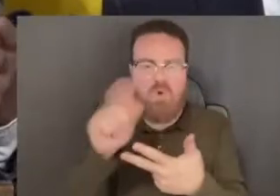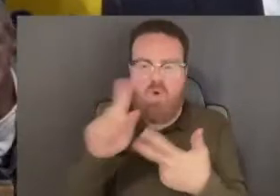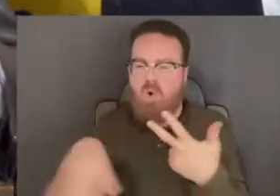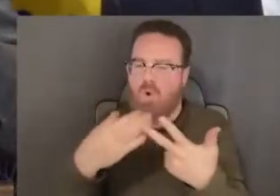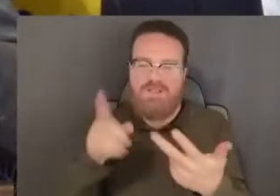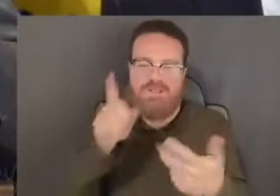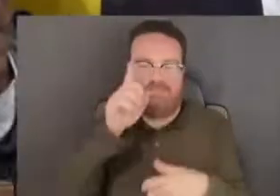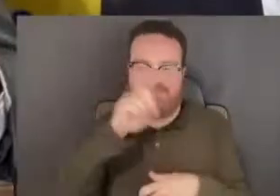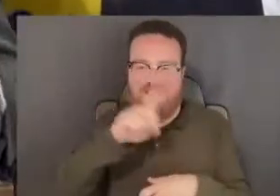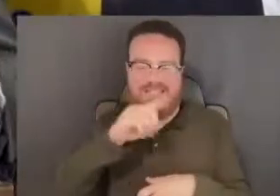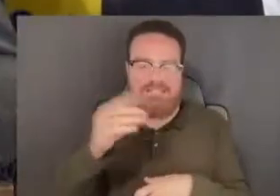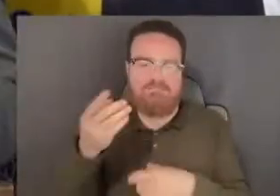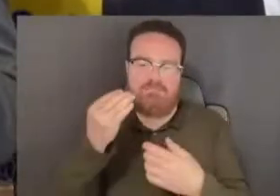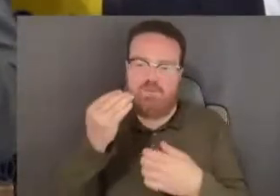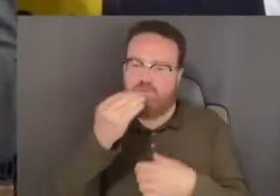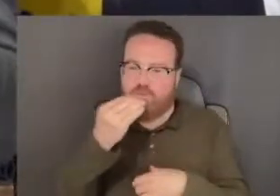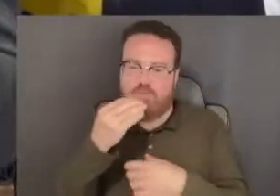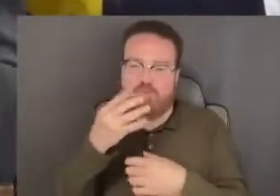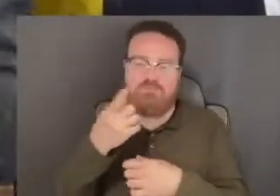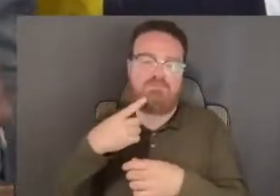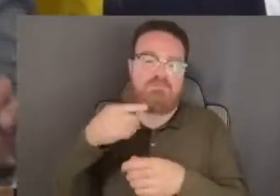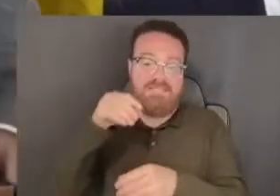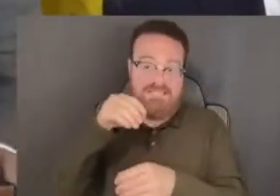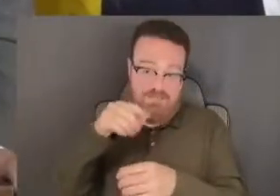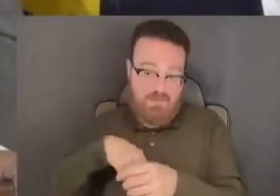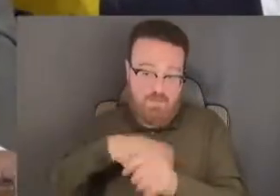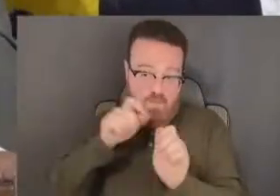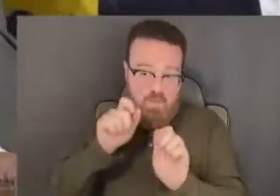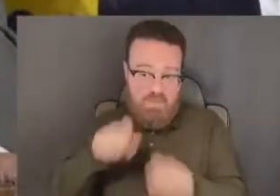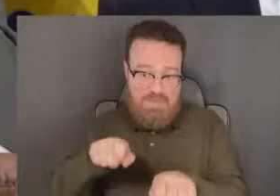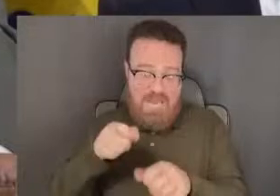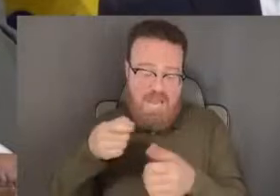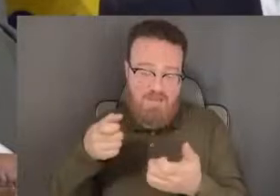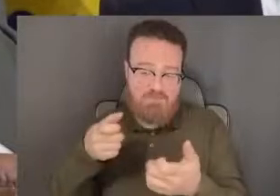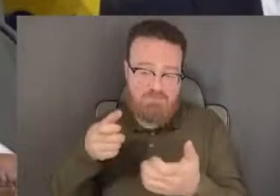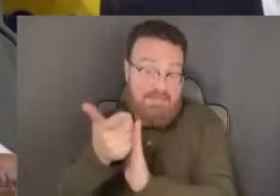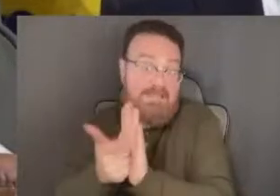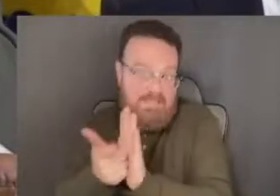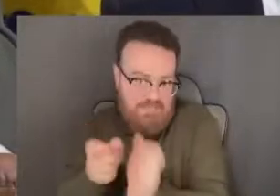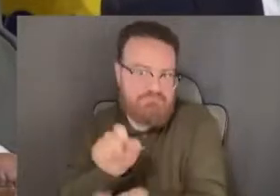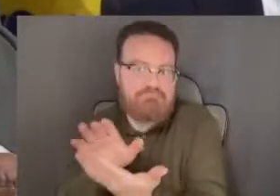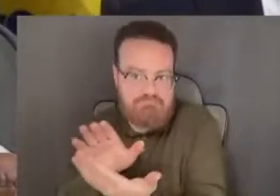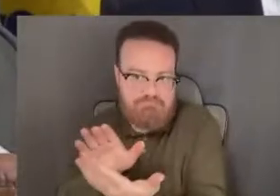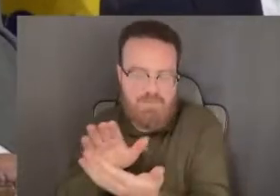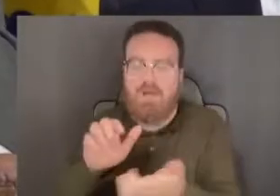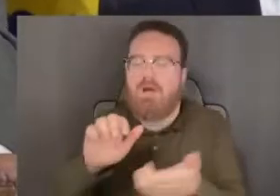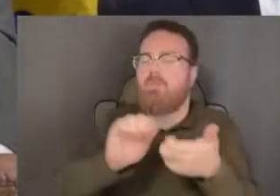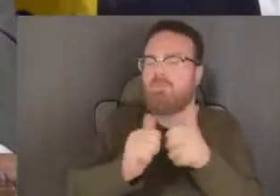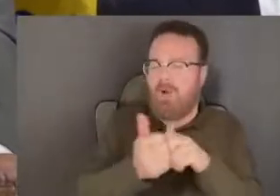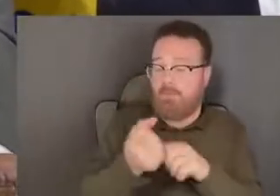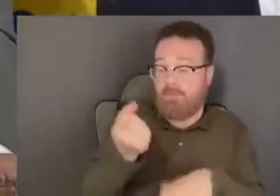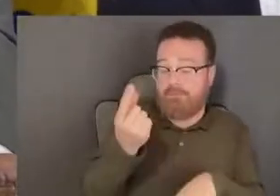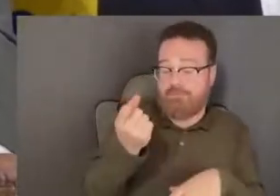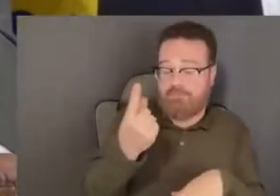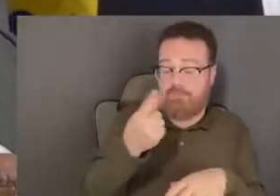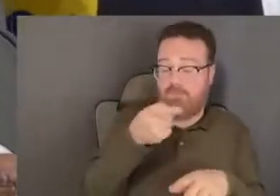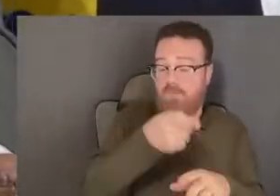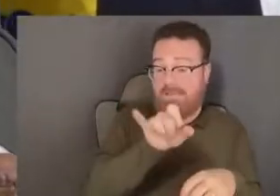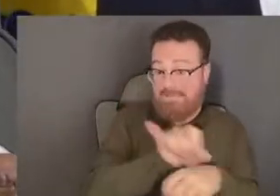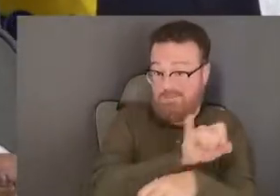can legally address. One of the problems is that the industry, which all of these